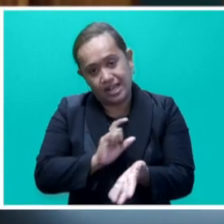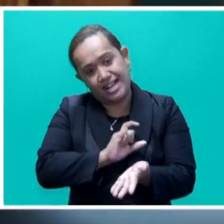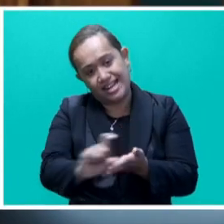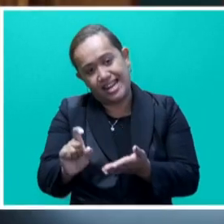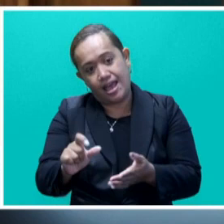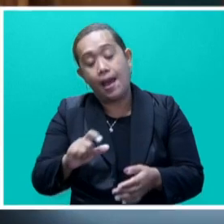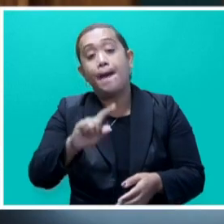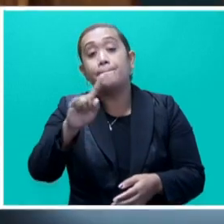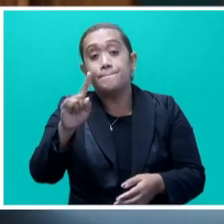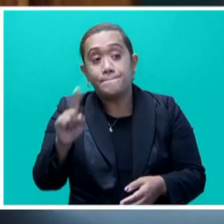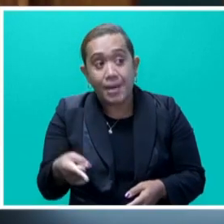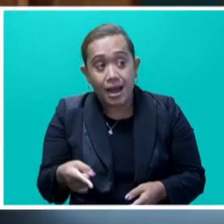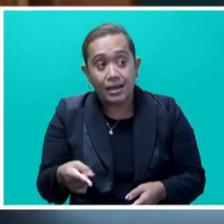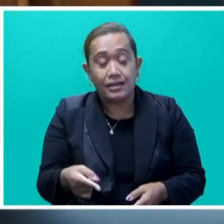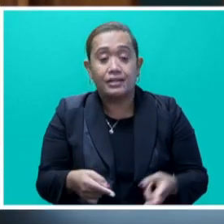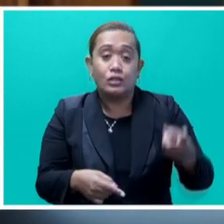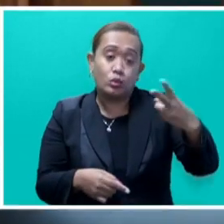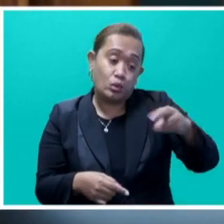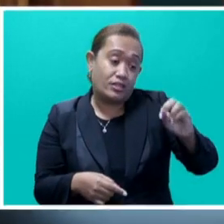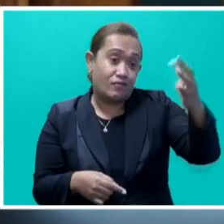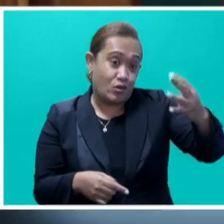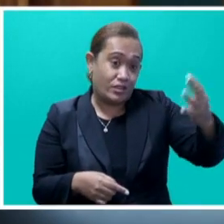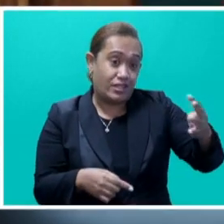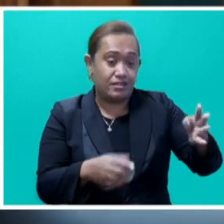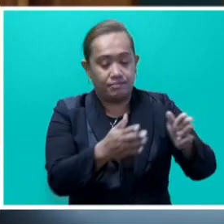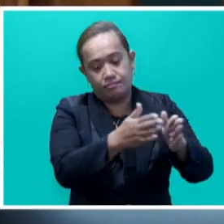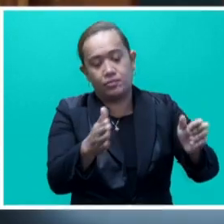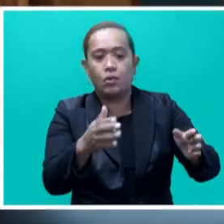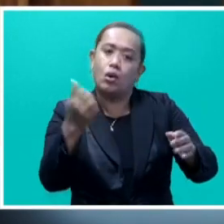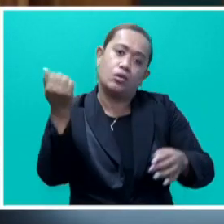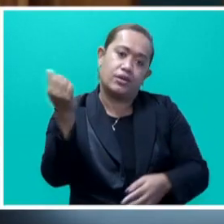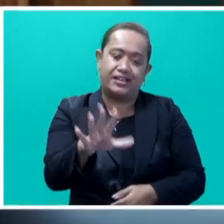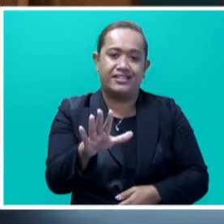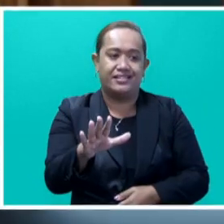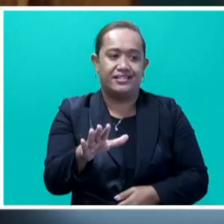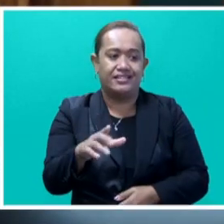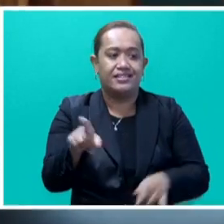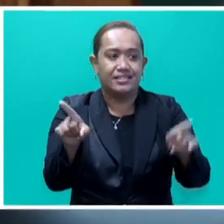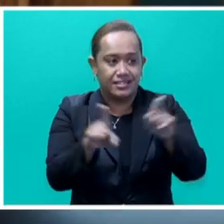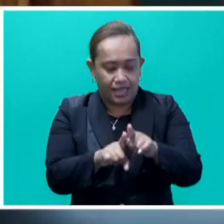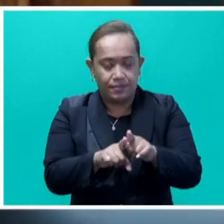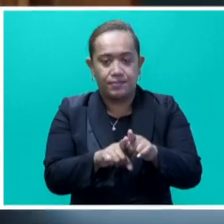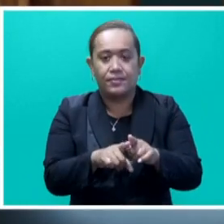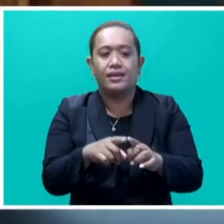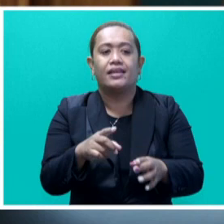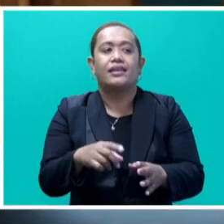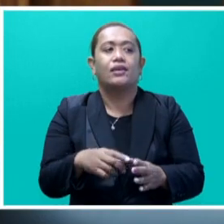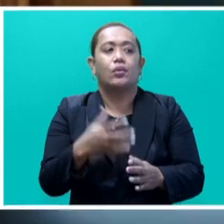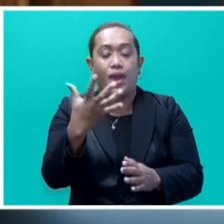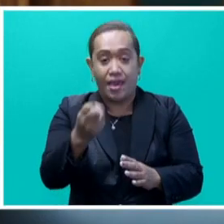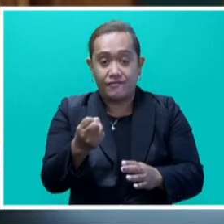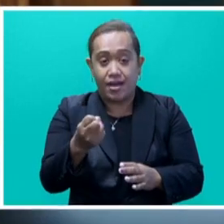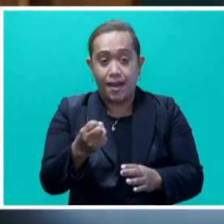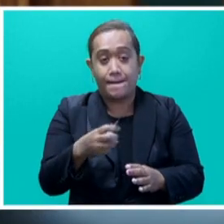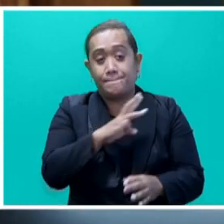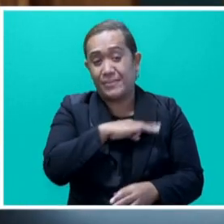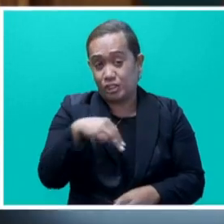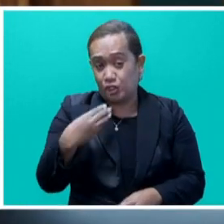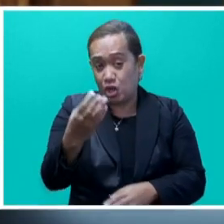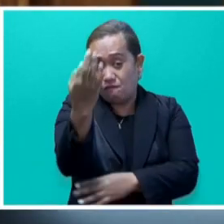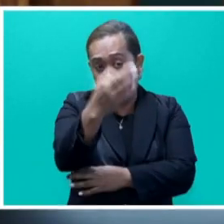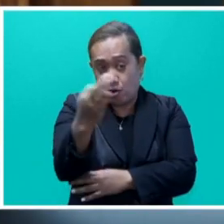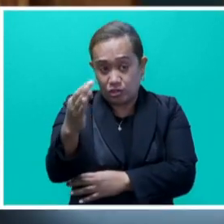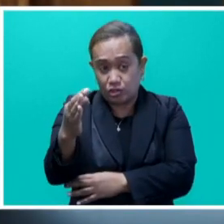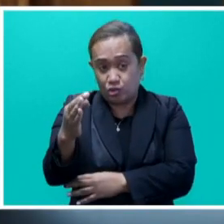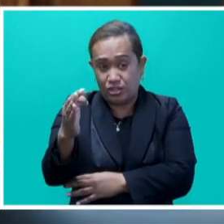outstanding reports from 2014. Tree planting dashboard on Ministry of Forestry website. I have explained this